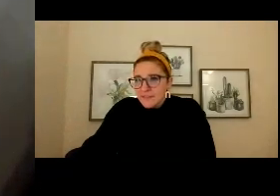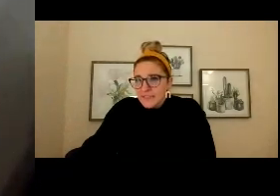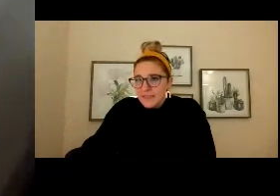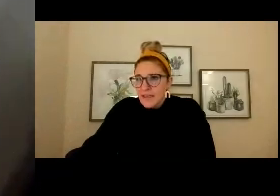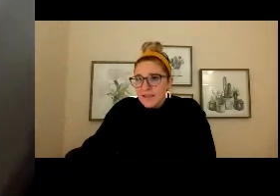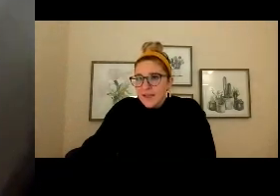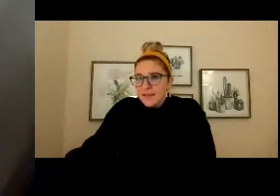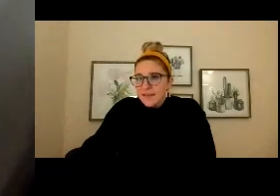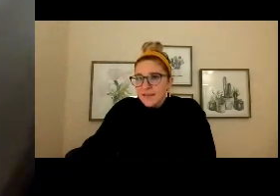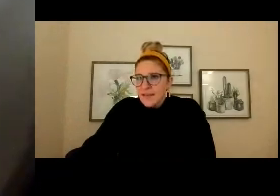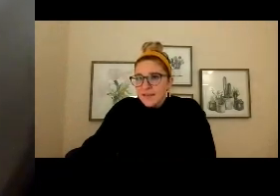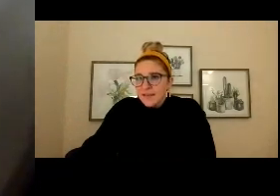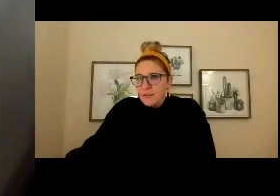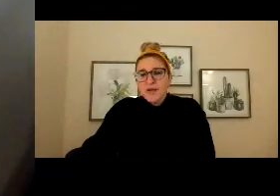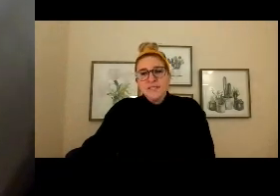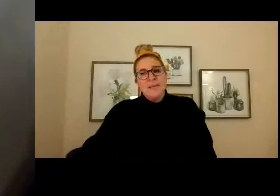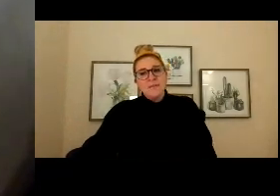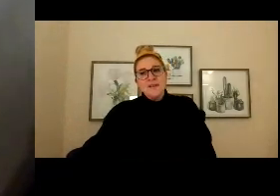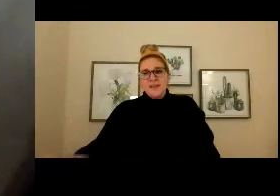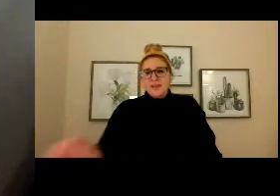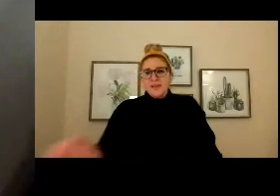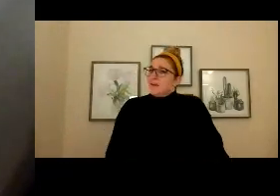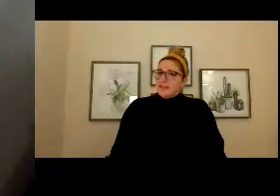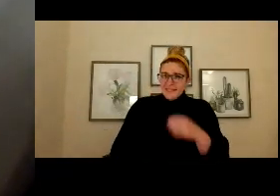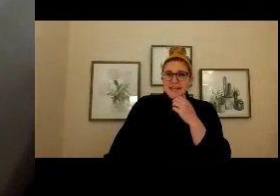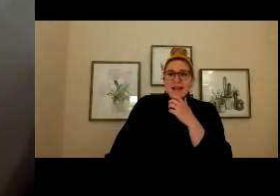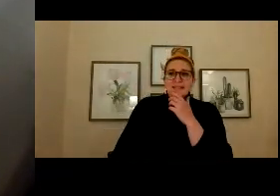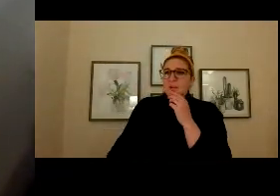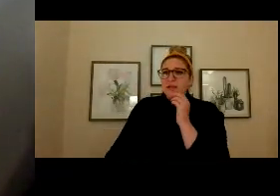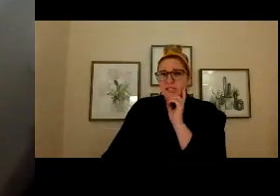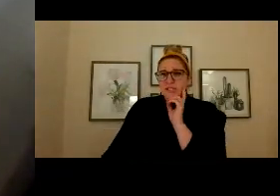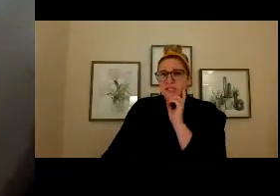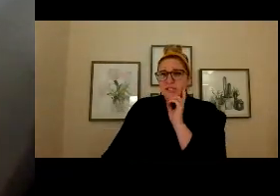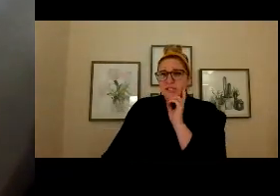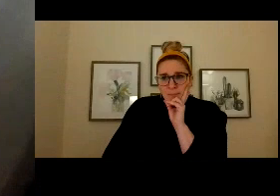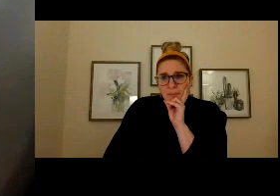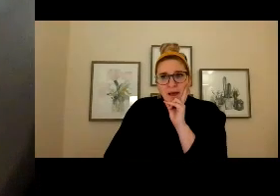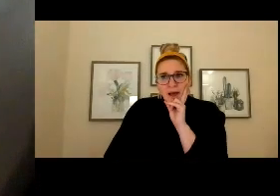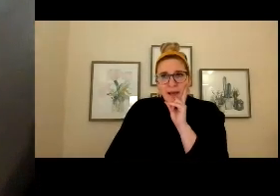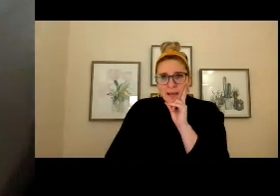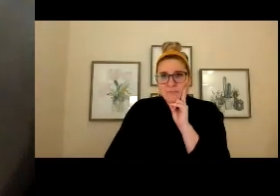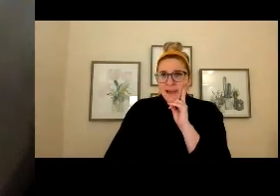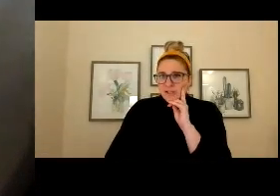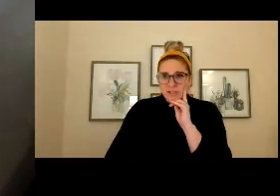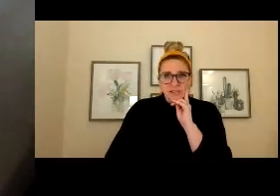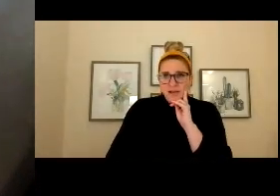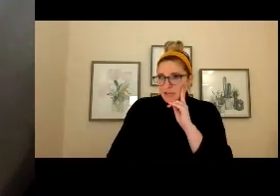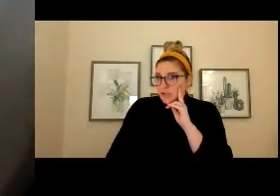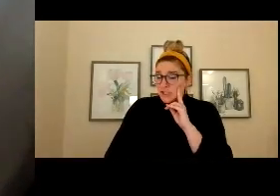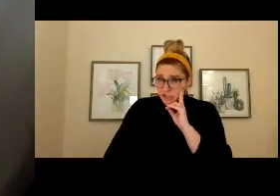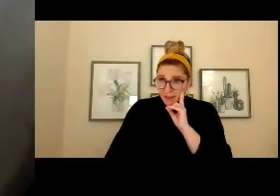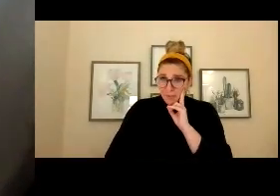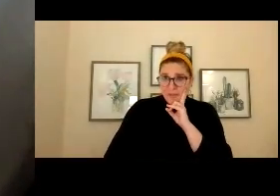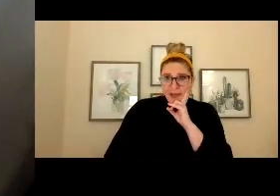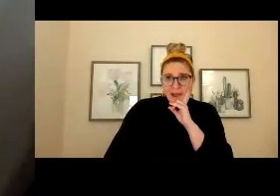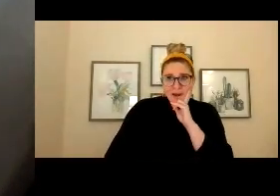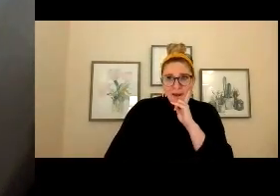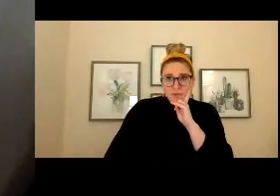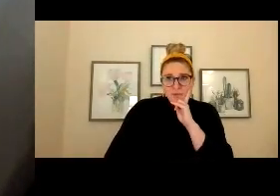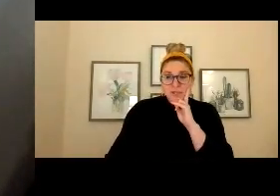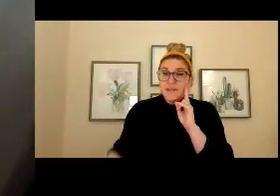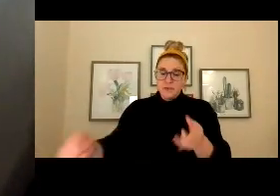than 15 and the others are part-time? That is an excellent question. I am actually not sure about